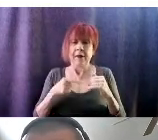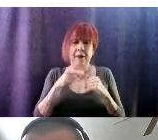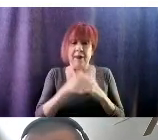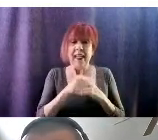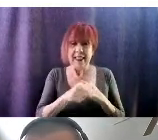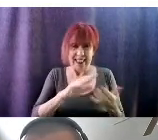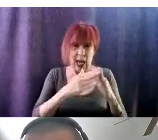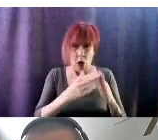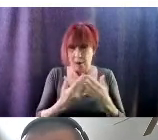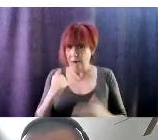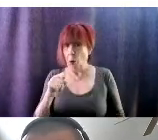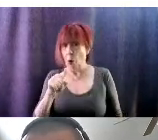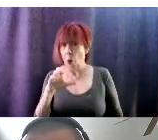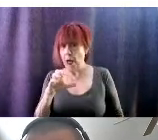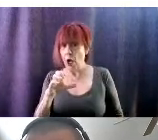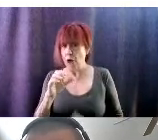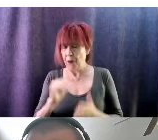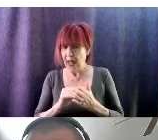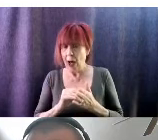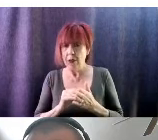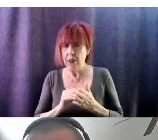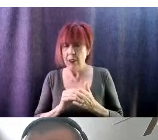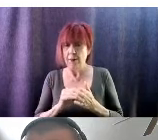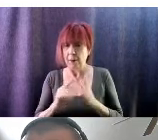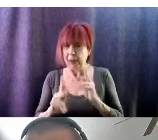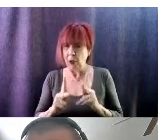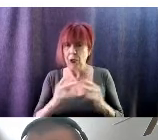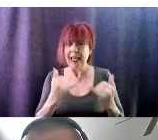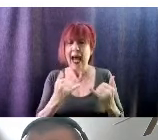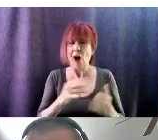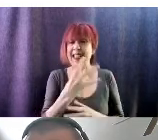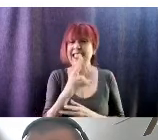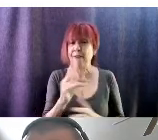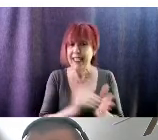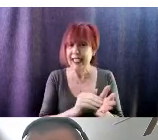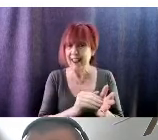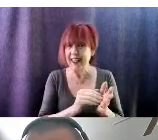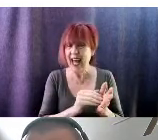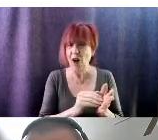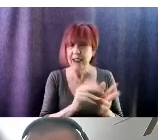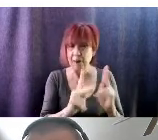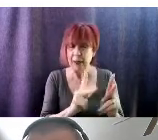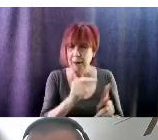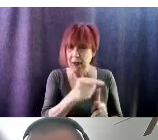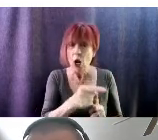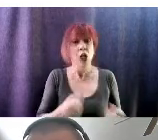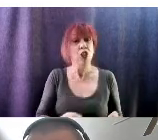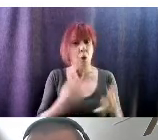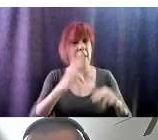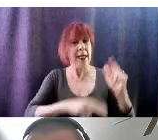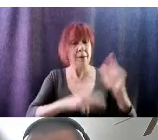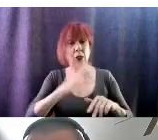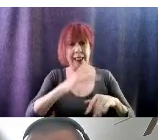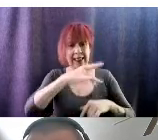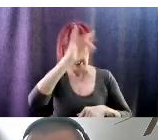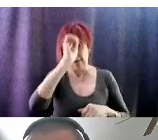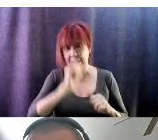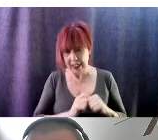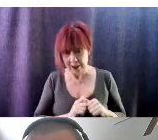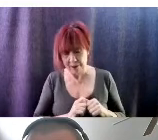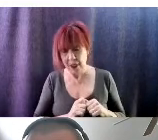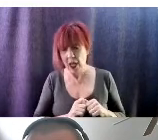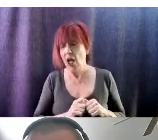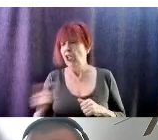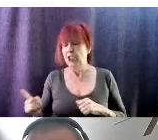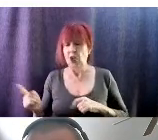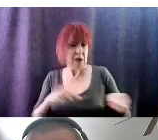people. So there were very many buildings that were abandoned. This student was living in one of those buildings alone and came to the attention. They got him